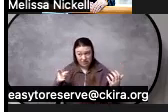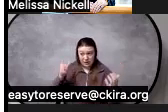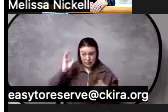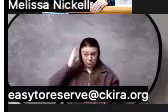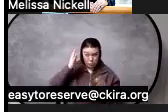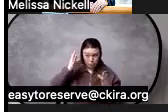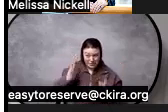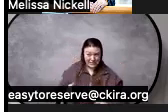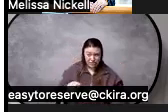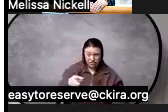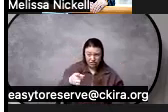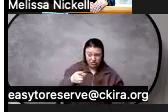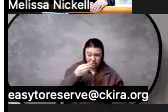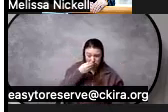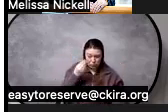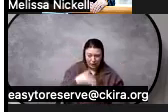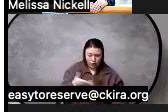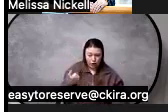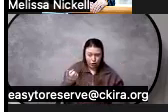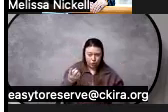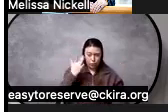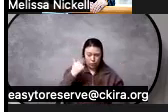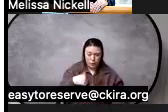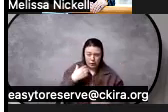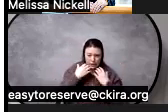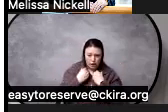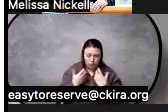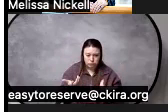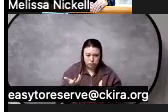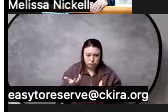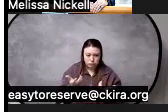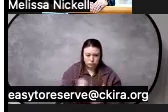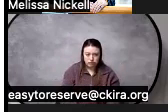really passionate about something, why should I be?